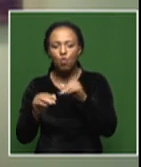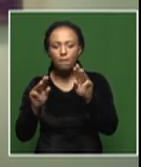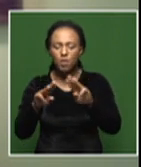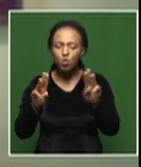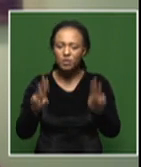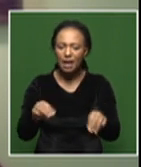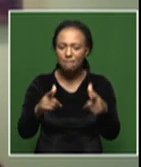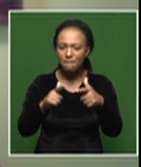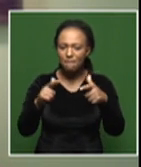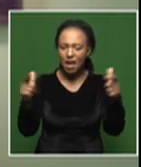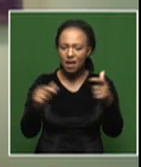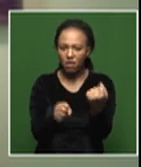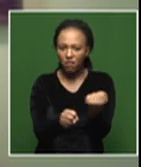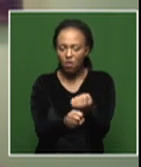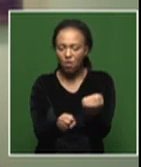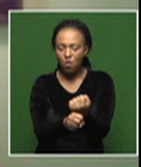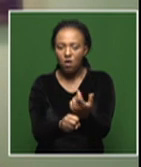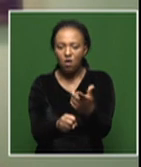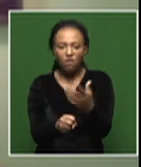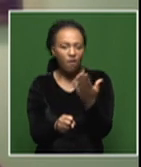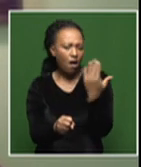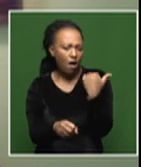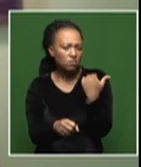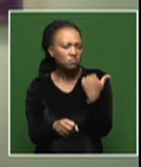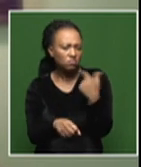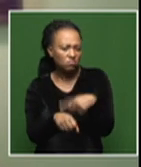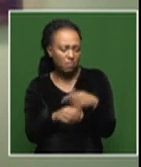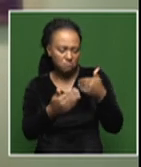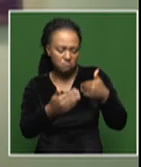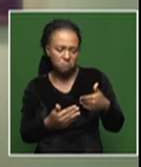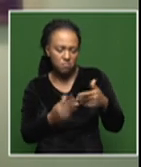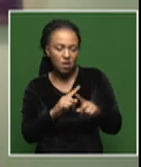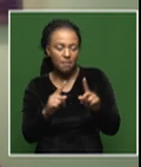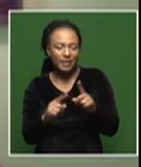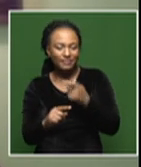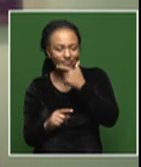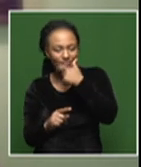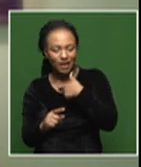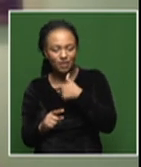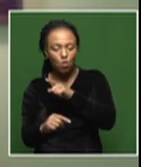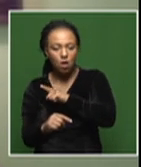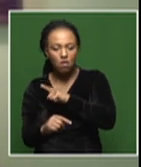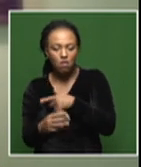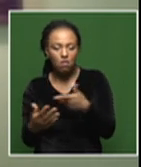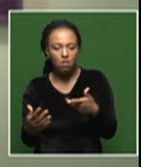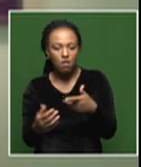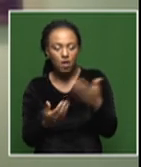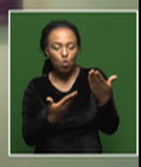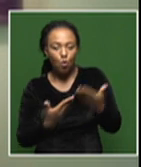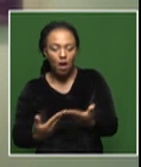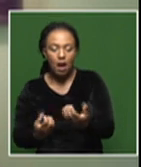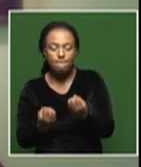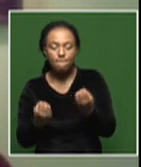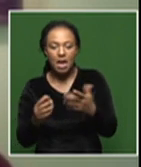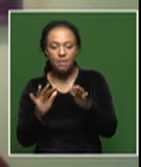museum-grade barnstorming works over this last period. I suppose the only sadness is we haven't been able to welcome the hundreds, if